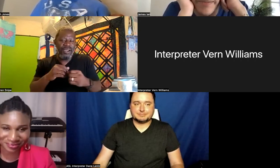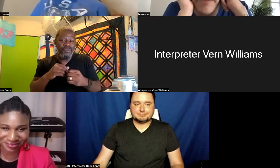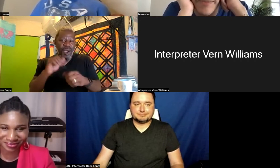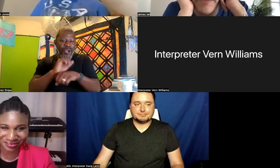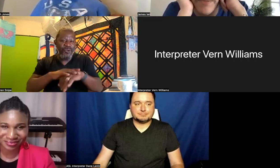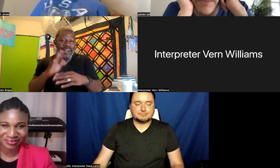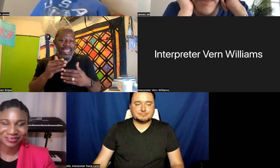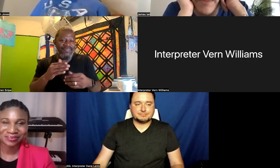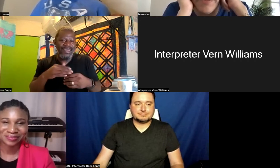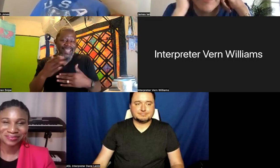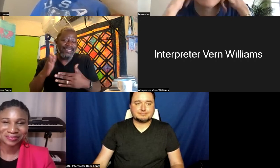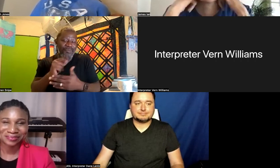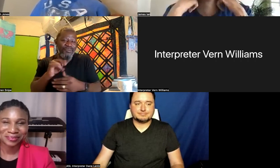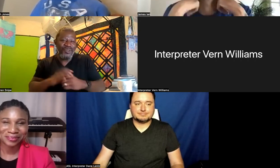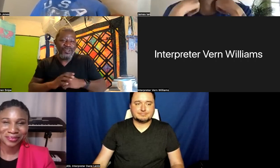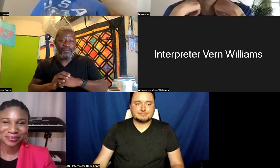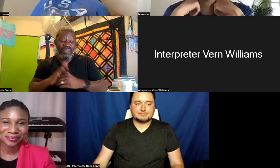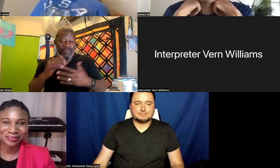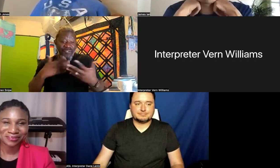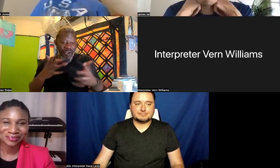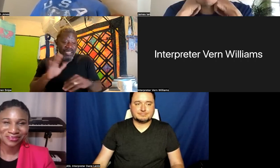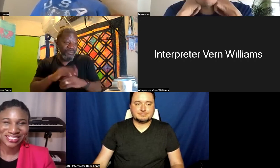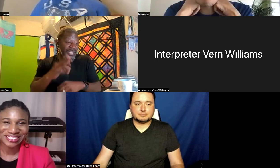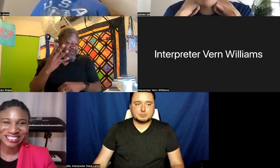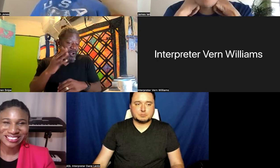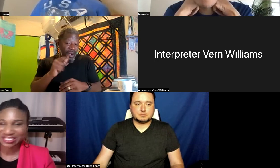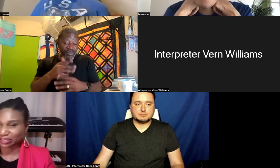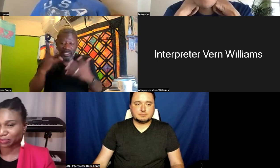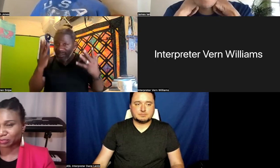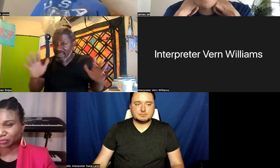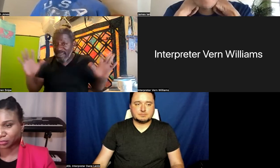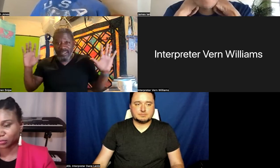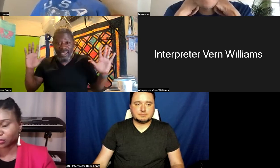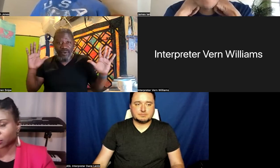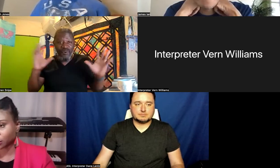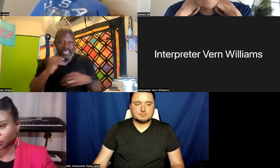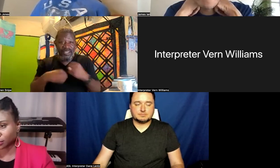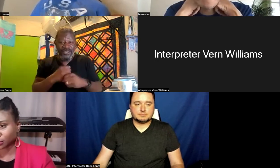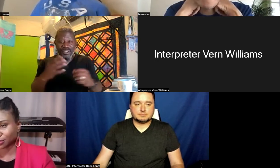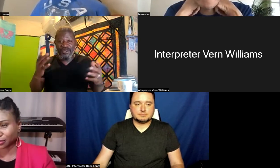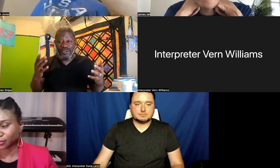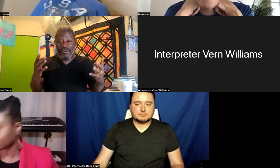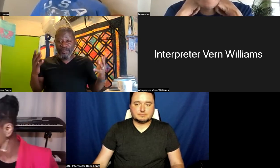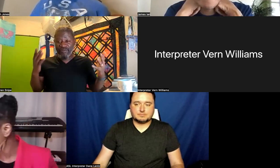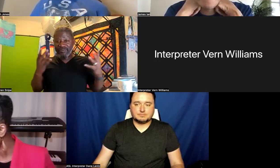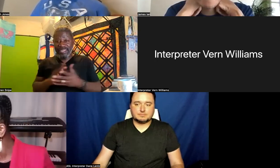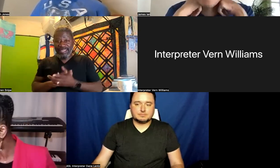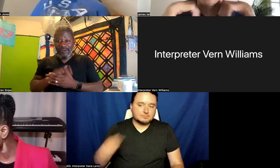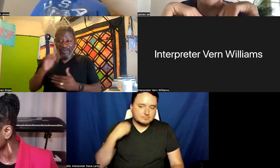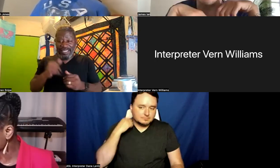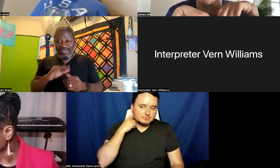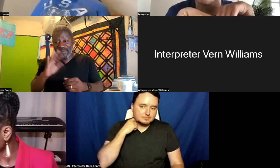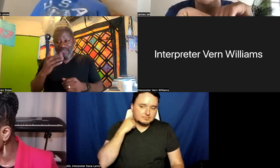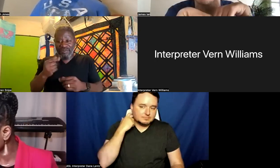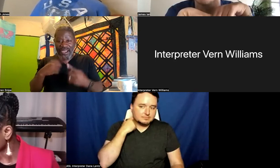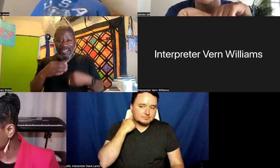what I'm working on that next album. So, but I've already completed 4 albums that was done over the years. So